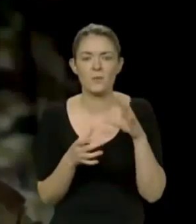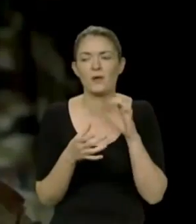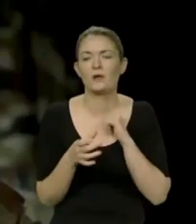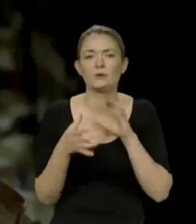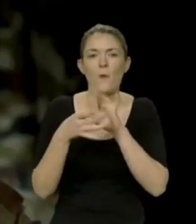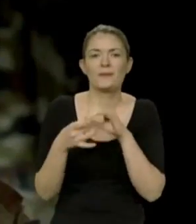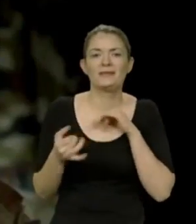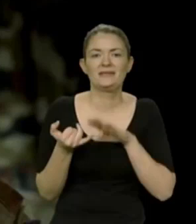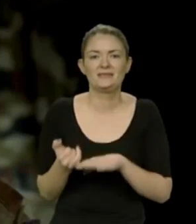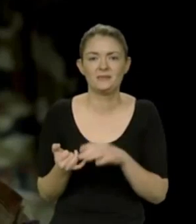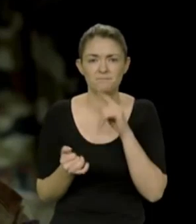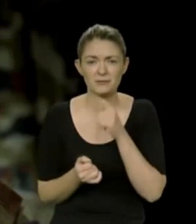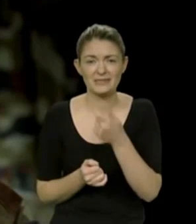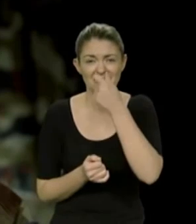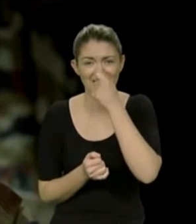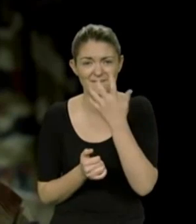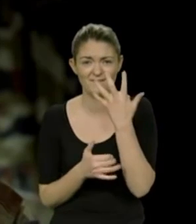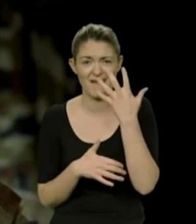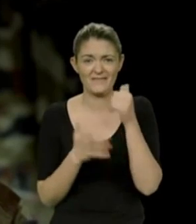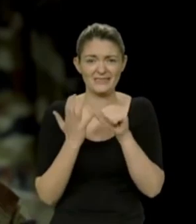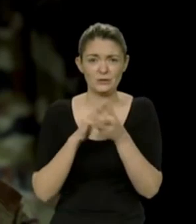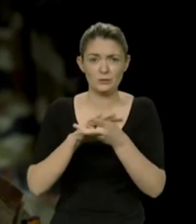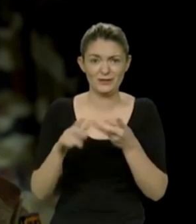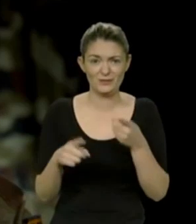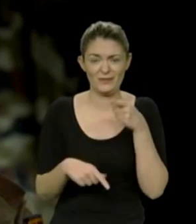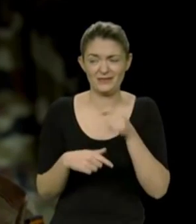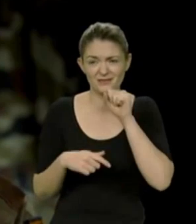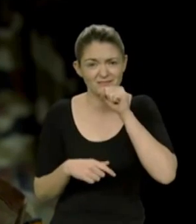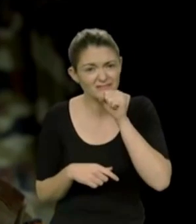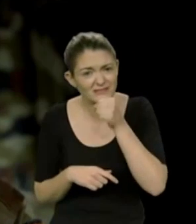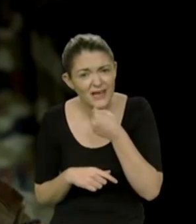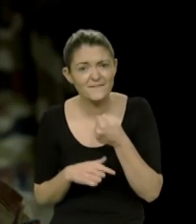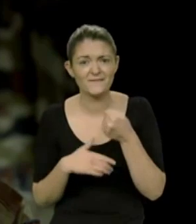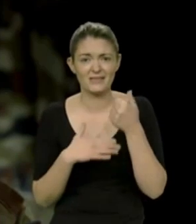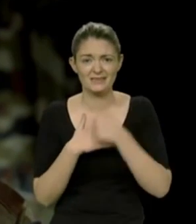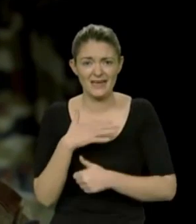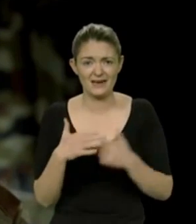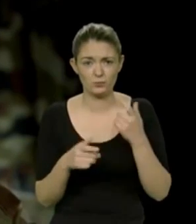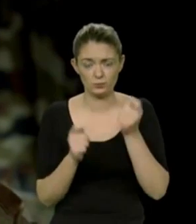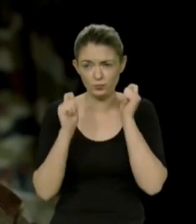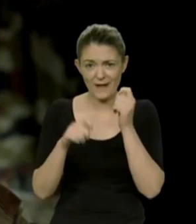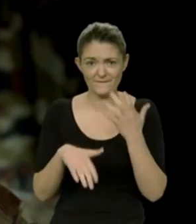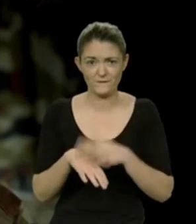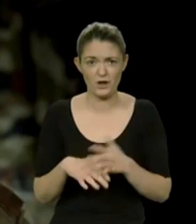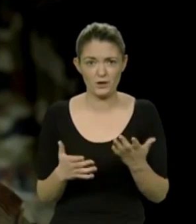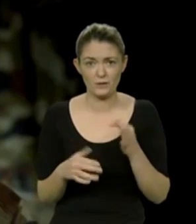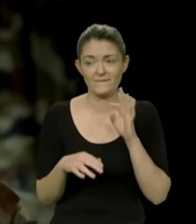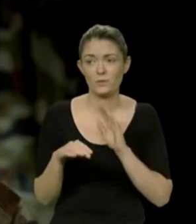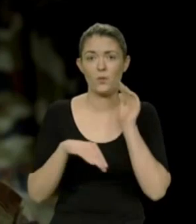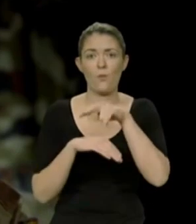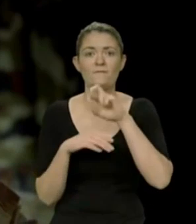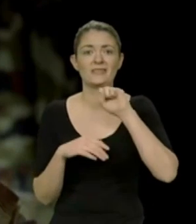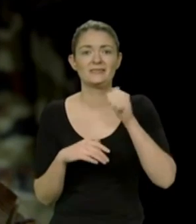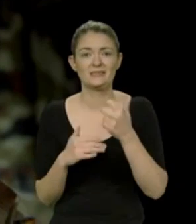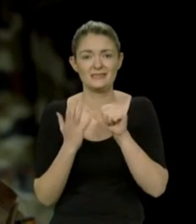we're kept in for stints of 5 or 6 weeks, it gets tough, but that's what you're being trained for. If we're going overseas for 6 months, well,